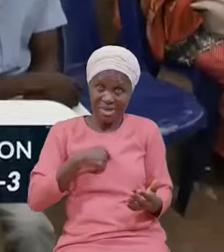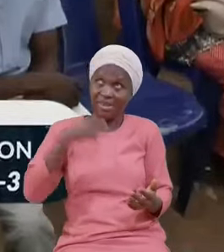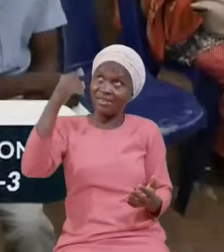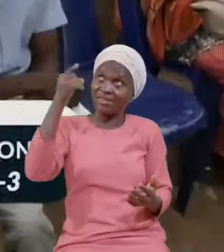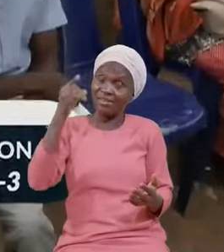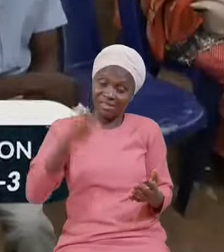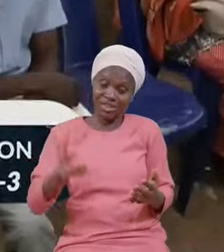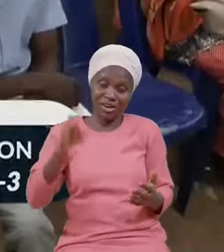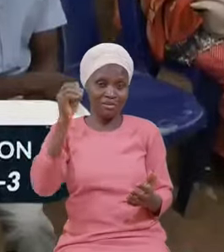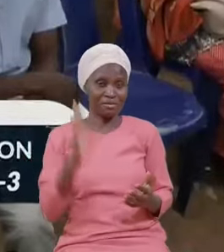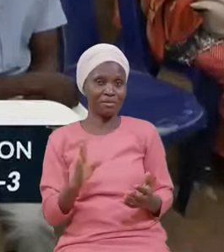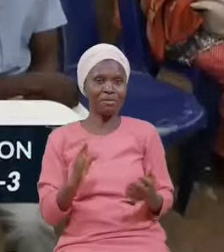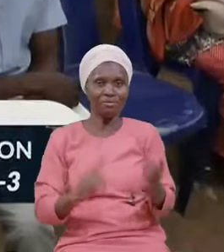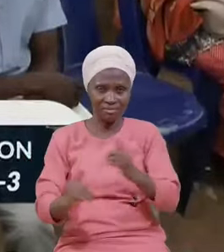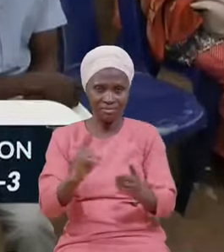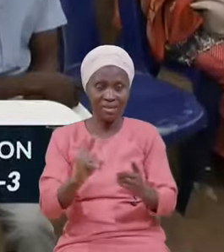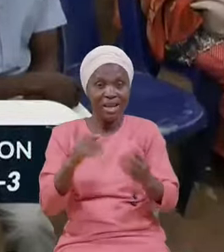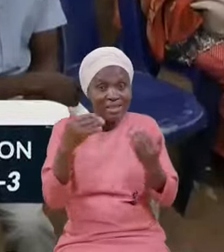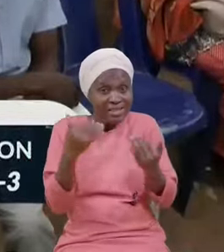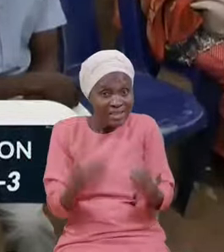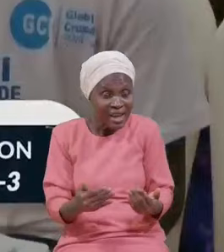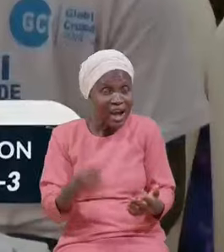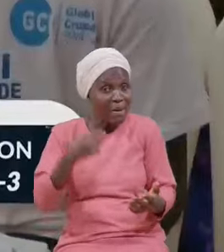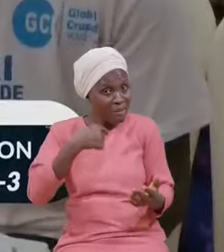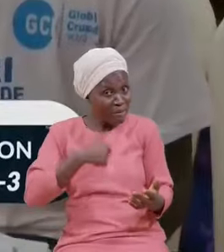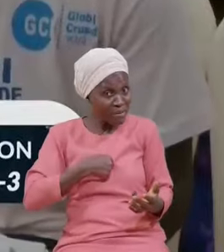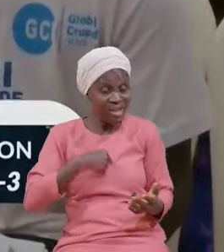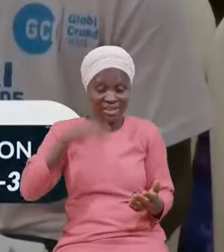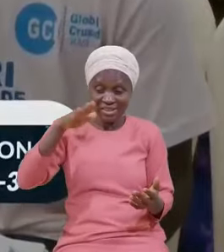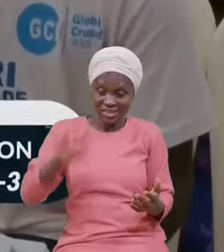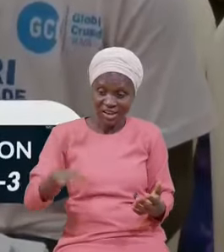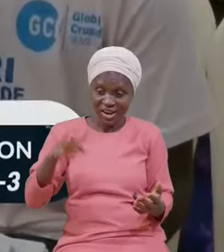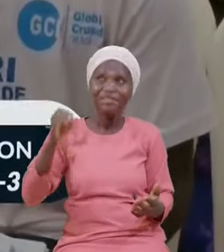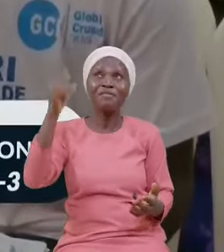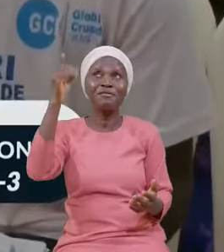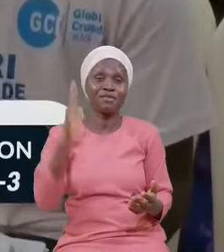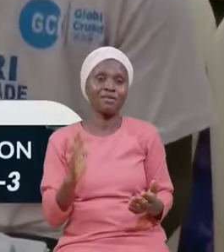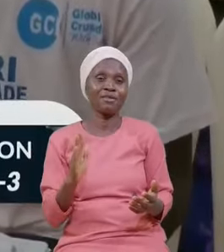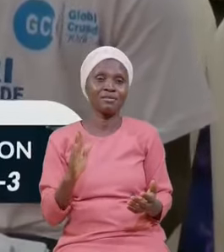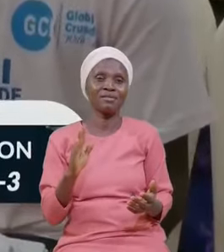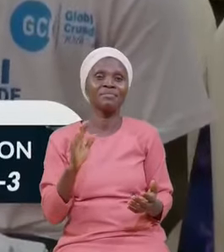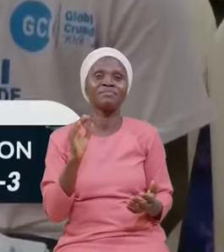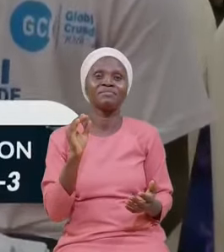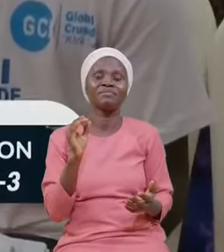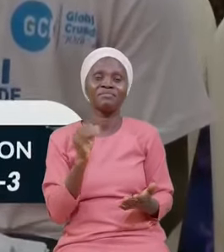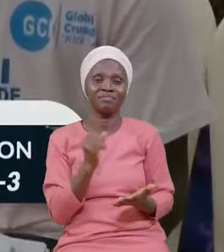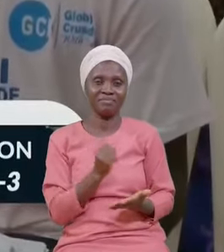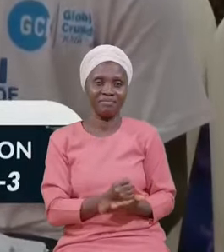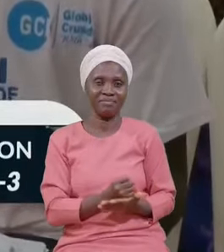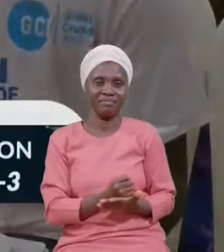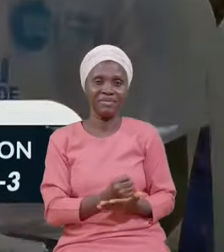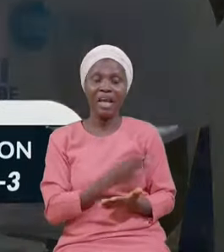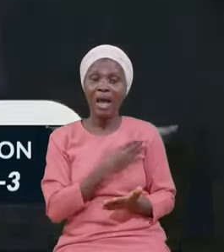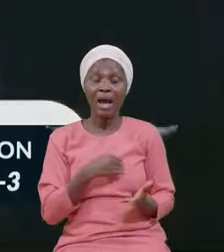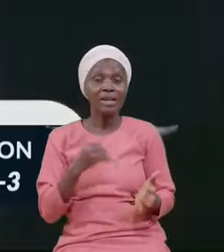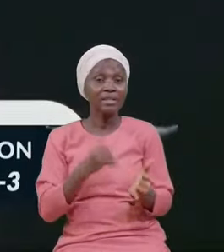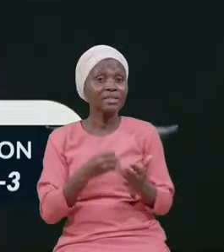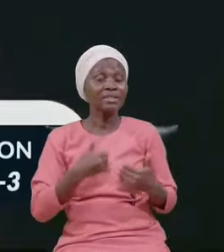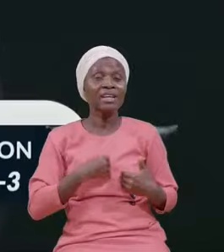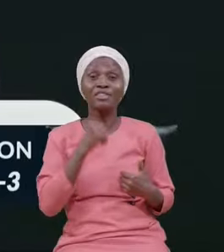now am I a child of God and it does not yet appear